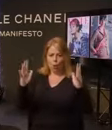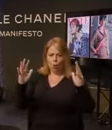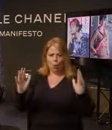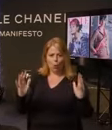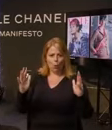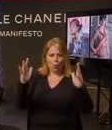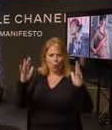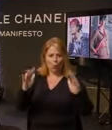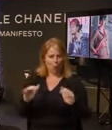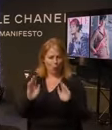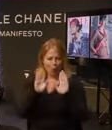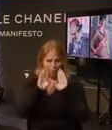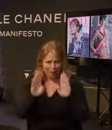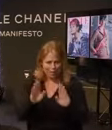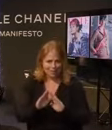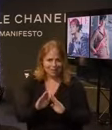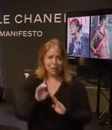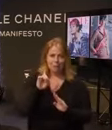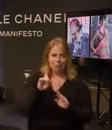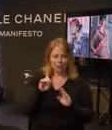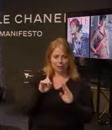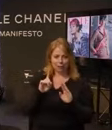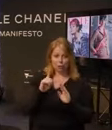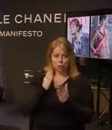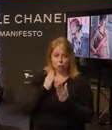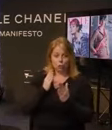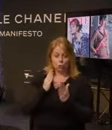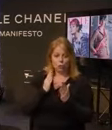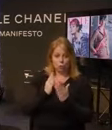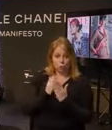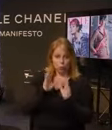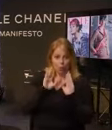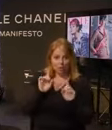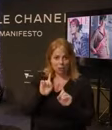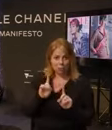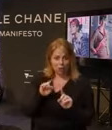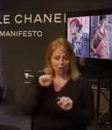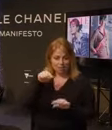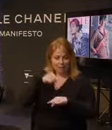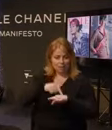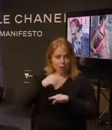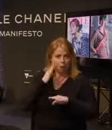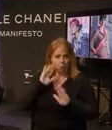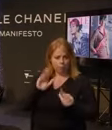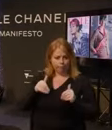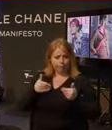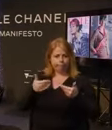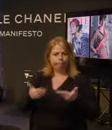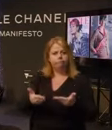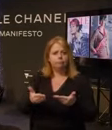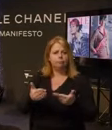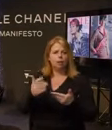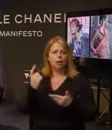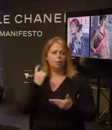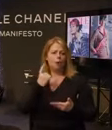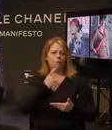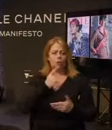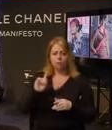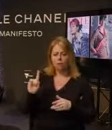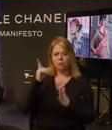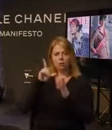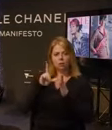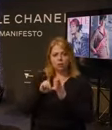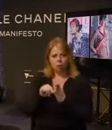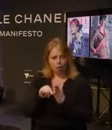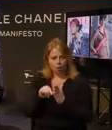It's really amazing. But what's remarkable is recognising that at the time she introduced that perfume, it was really the first time a